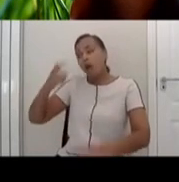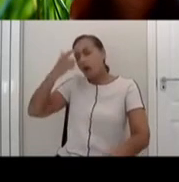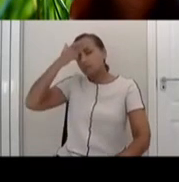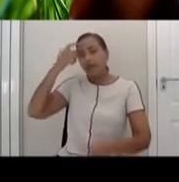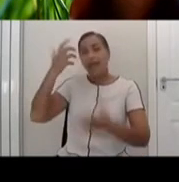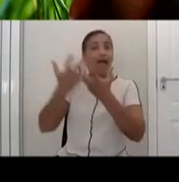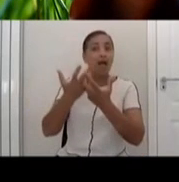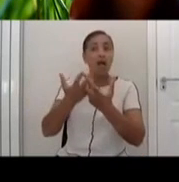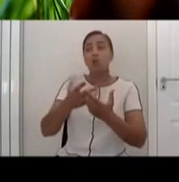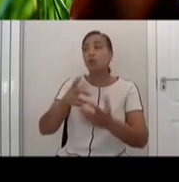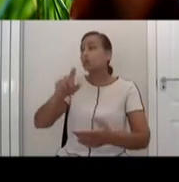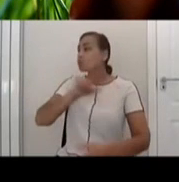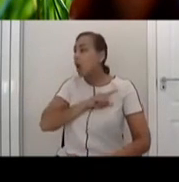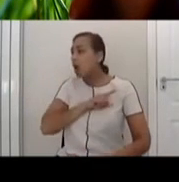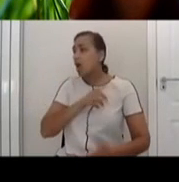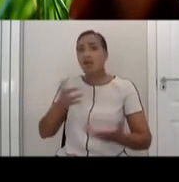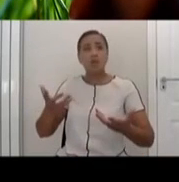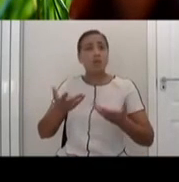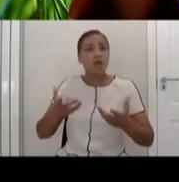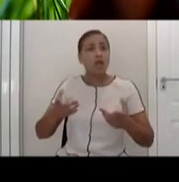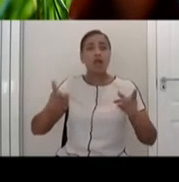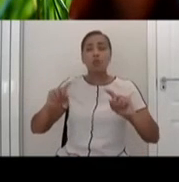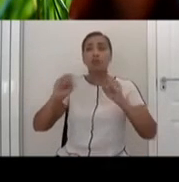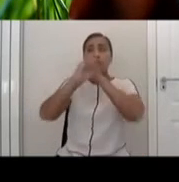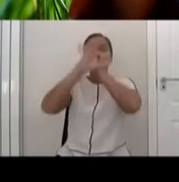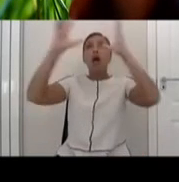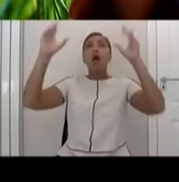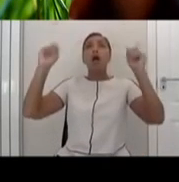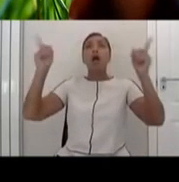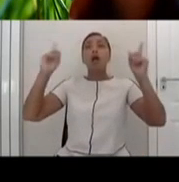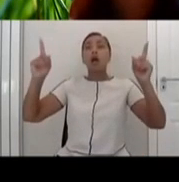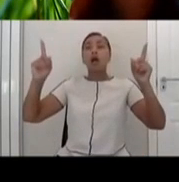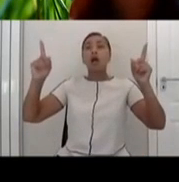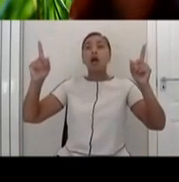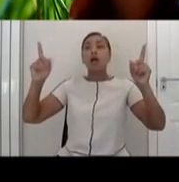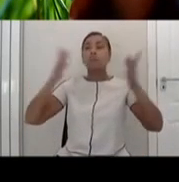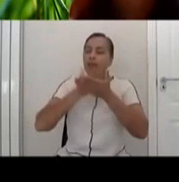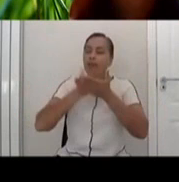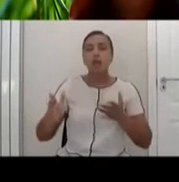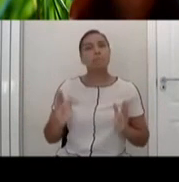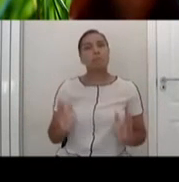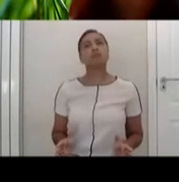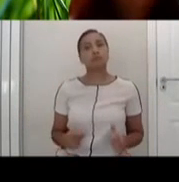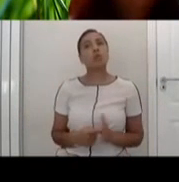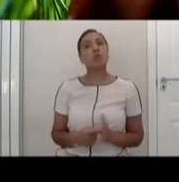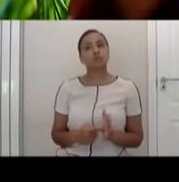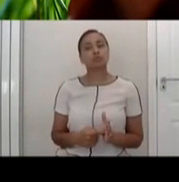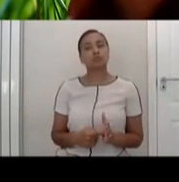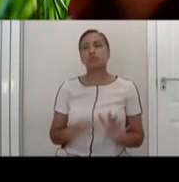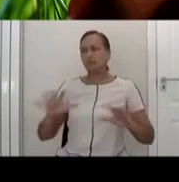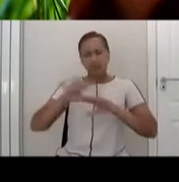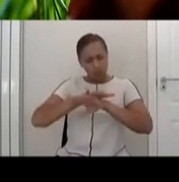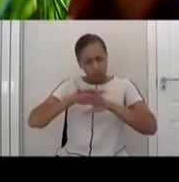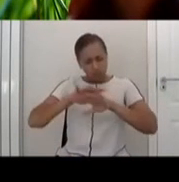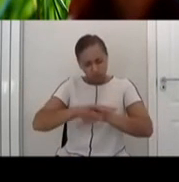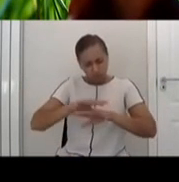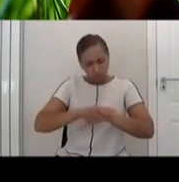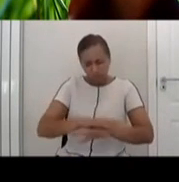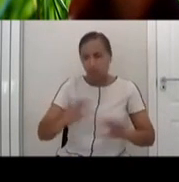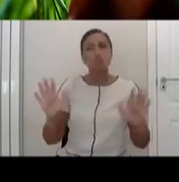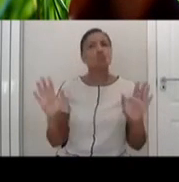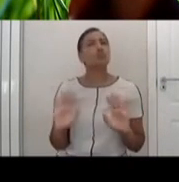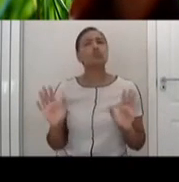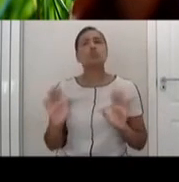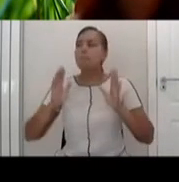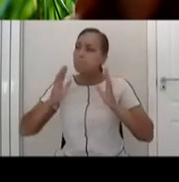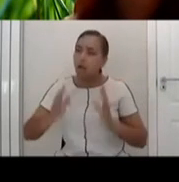where. Otherwise, if there's just confusion, it's not going to help people to, I use the word comply, kind of take